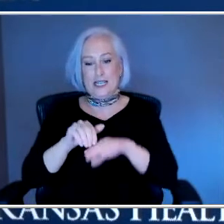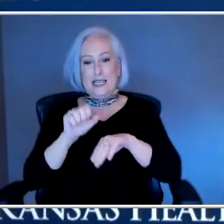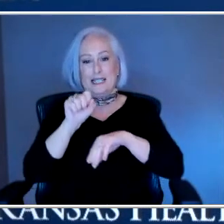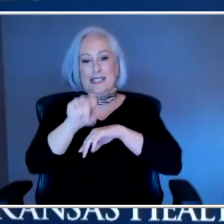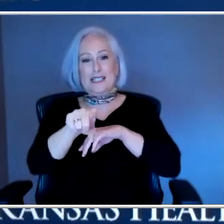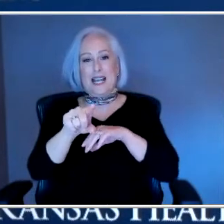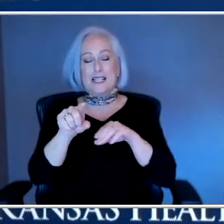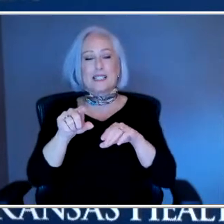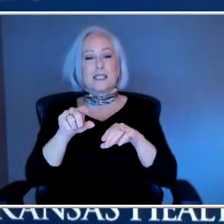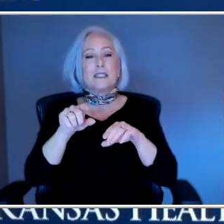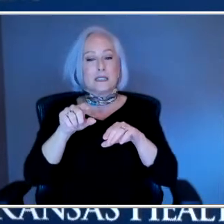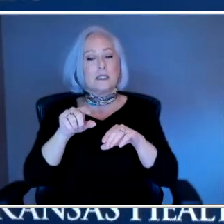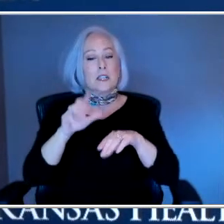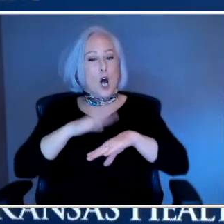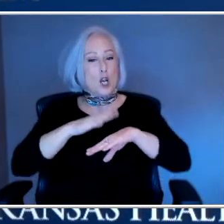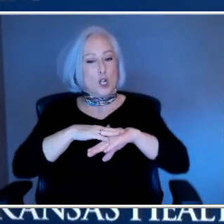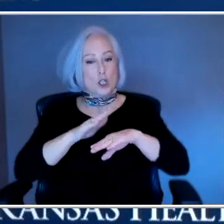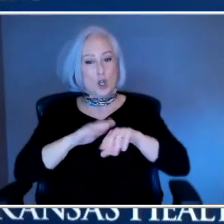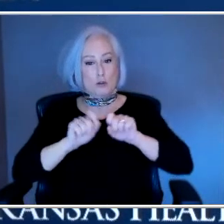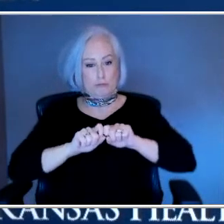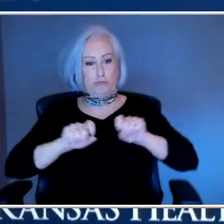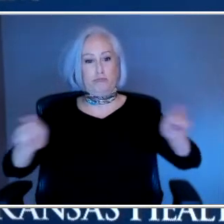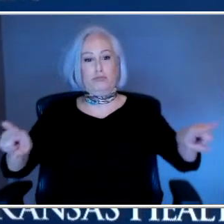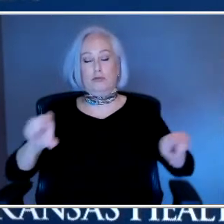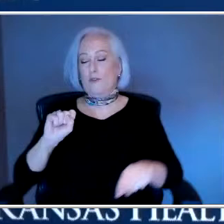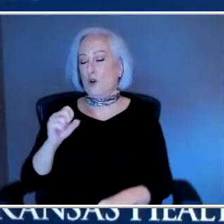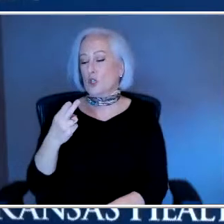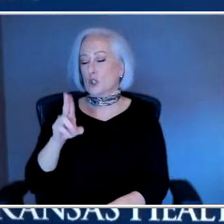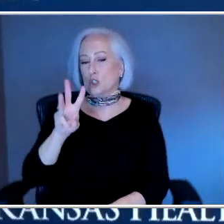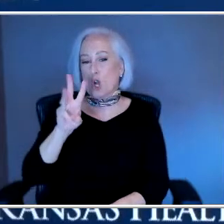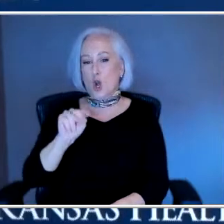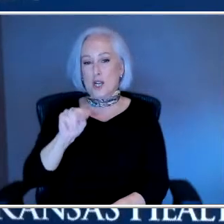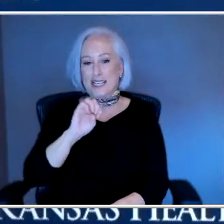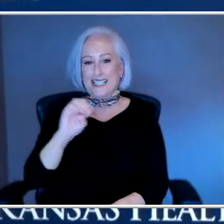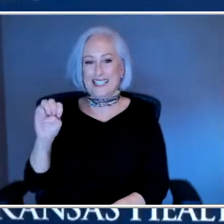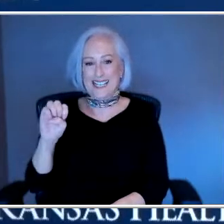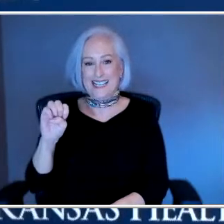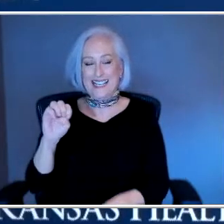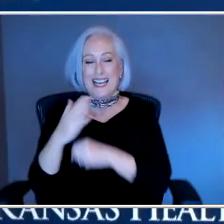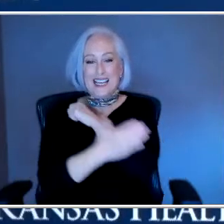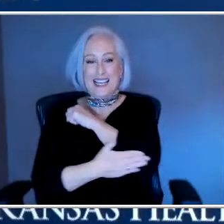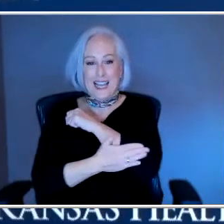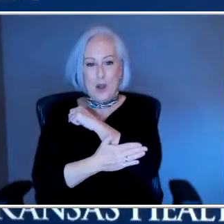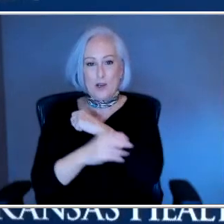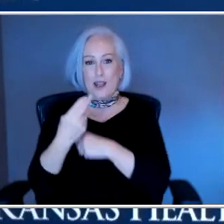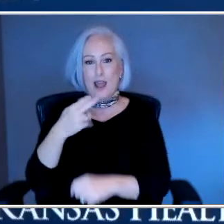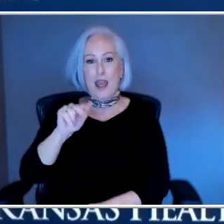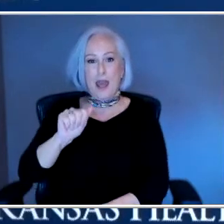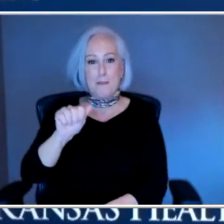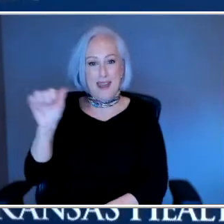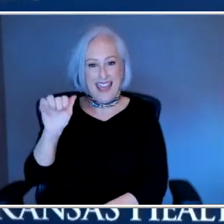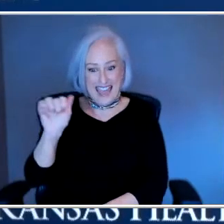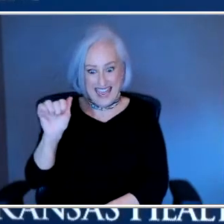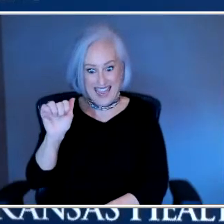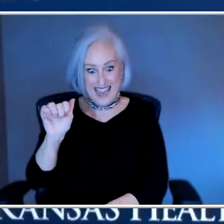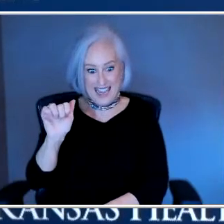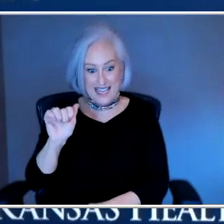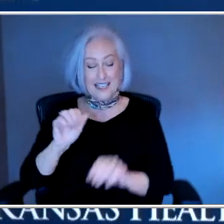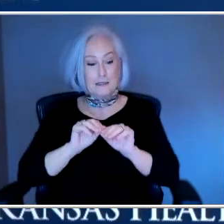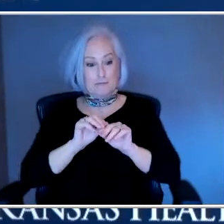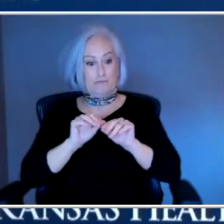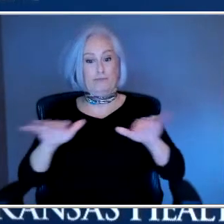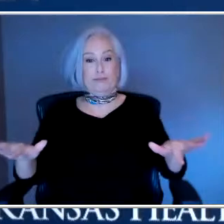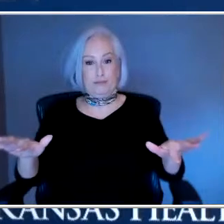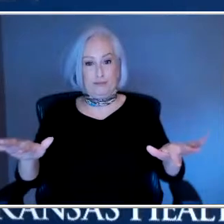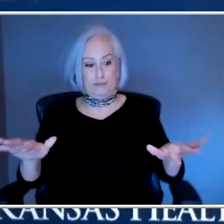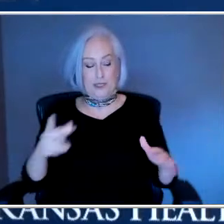January about a Shawnee County hepatitis A outbreak that was going on, that was being seen in that